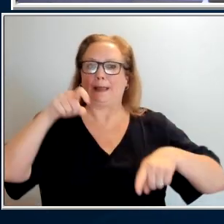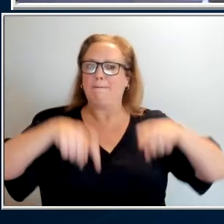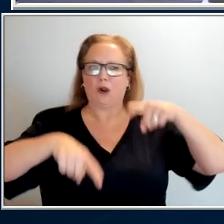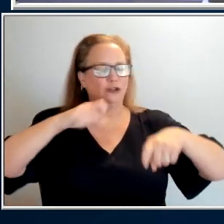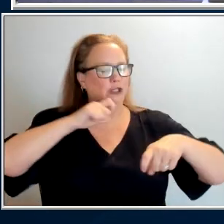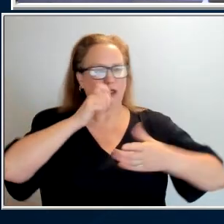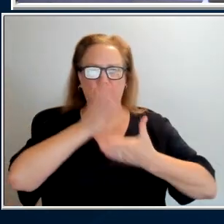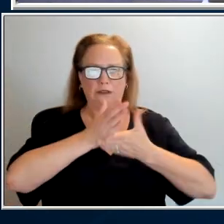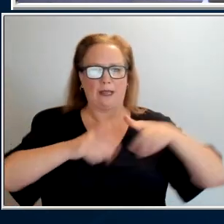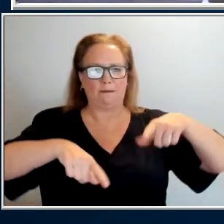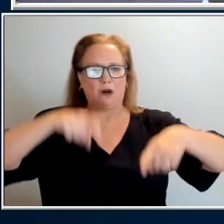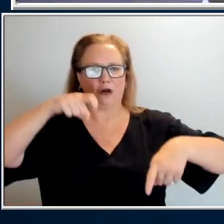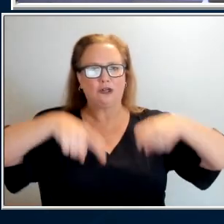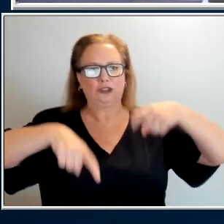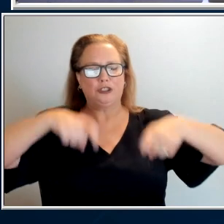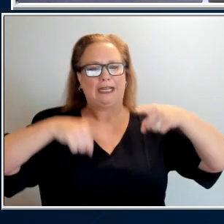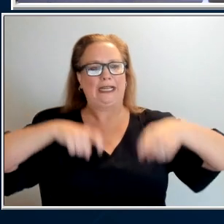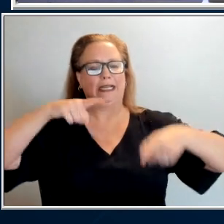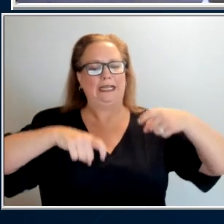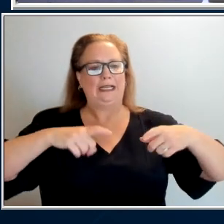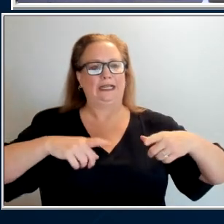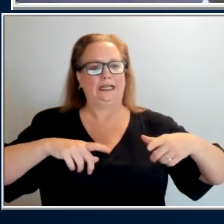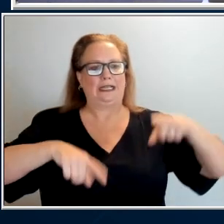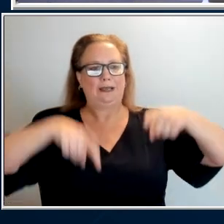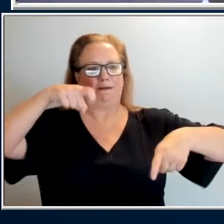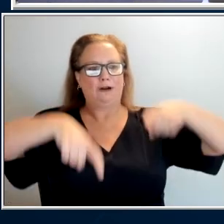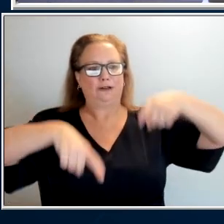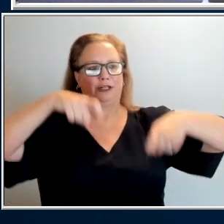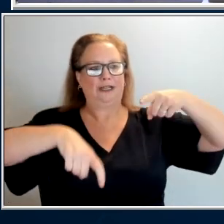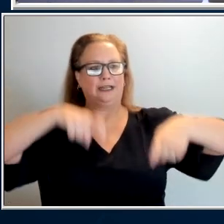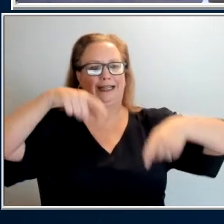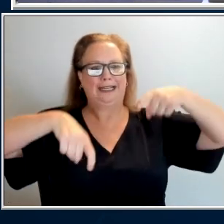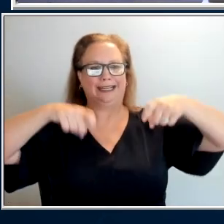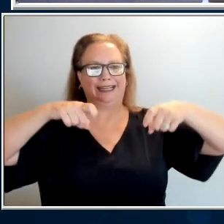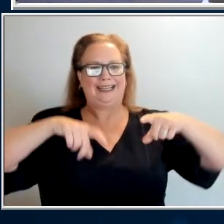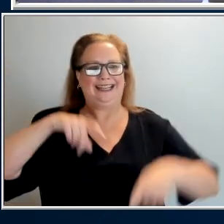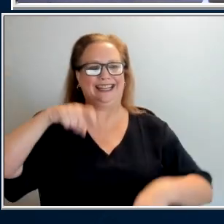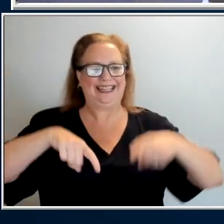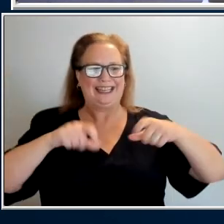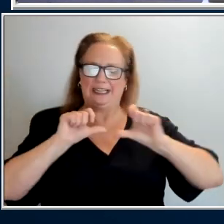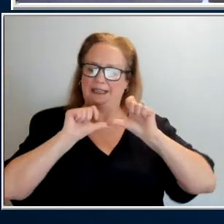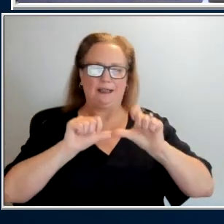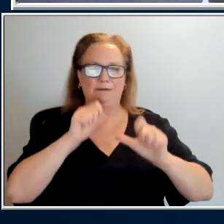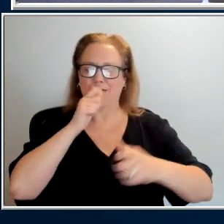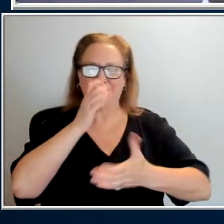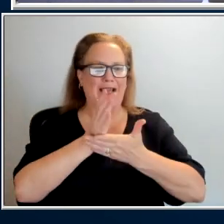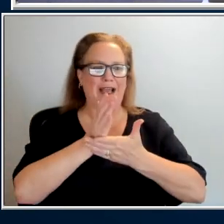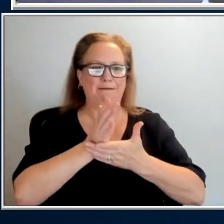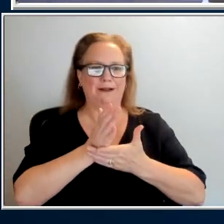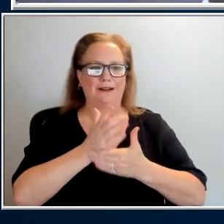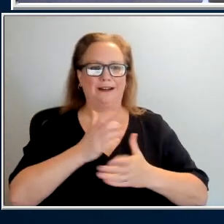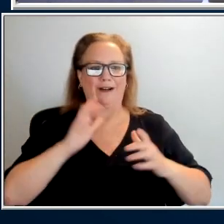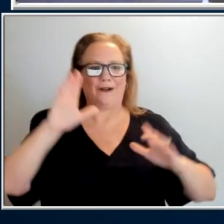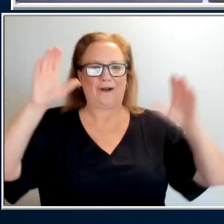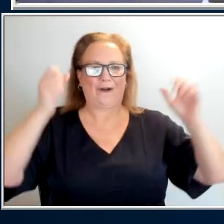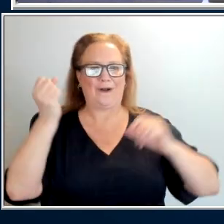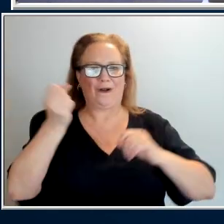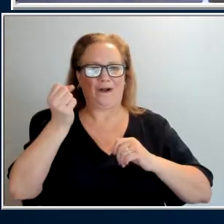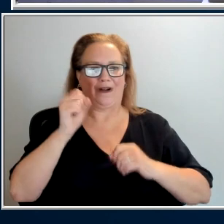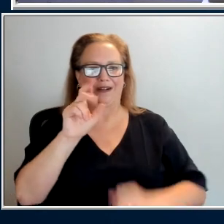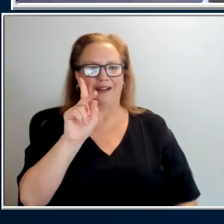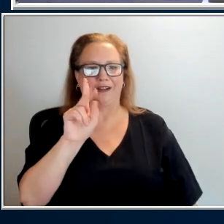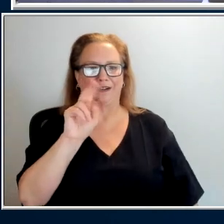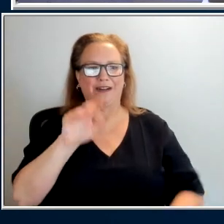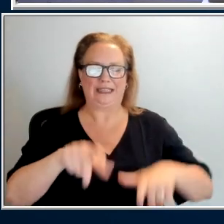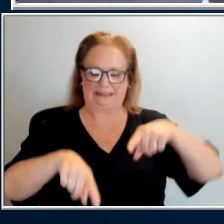is like chewing gum and walking. Hawkeye's in the Now, studio and he's hold not those doing it. arms Hawkeye, up. let's go. Come on, man. What are you doing? I'm standing up. Hold your arms up. Keep your knees coming